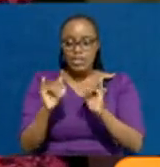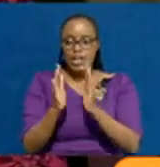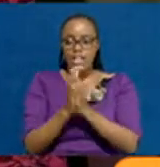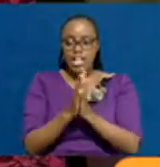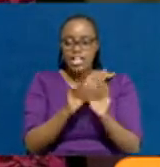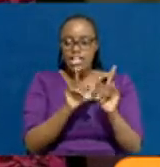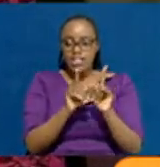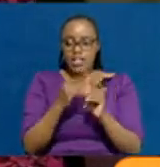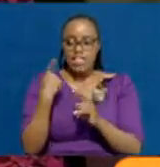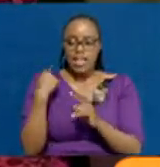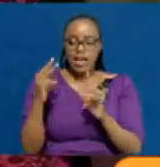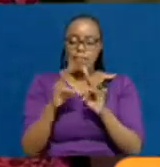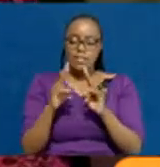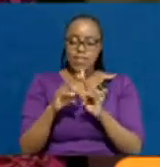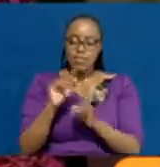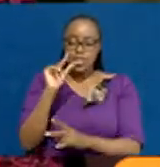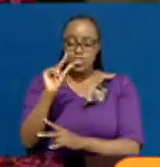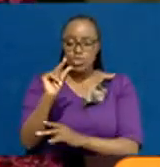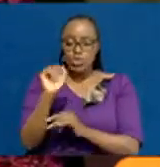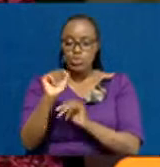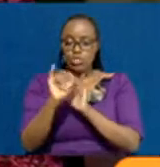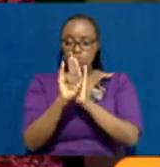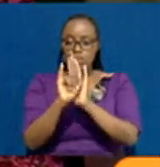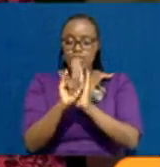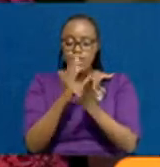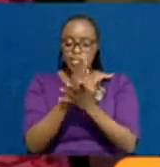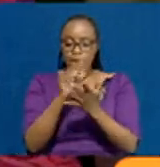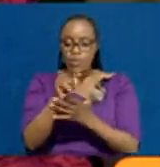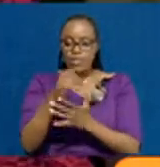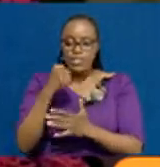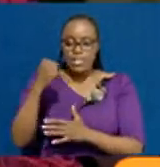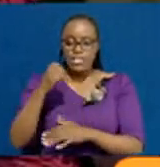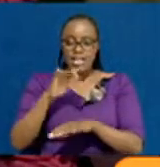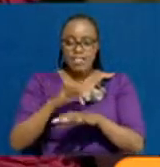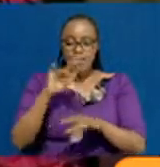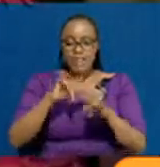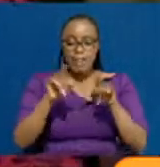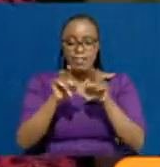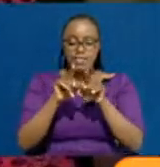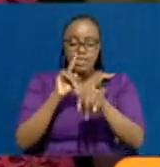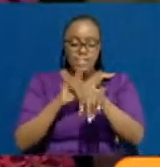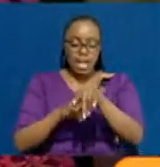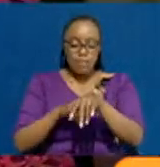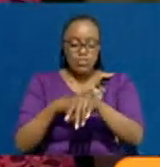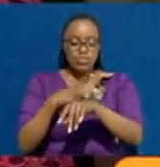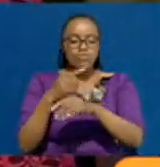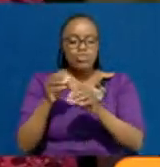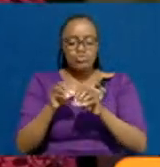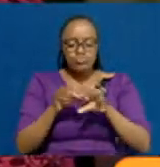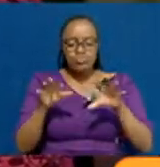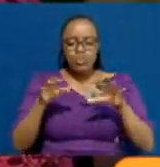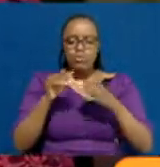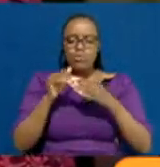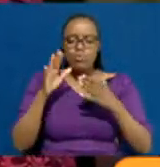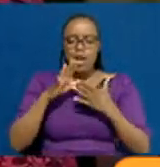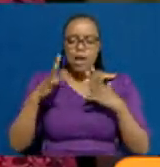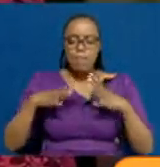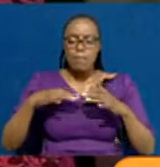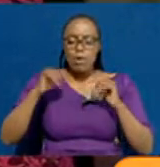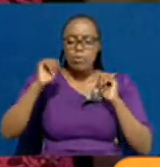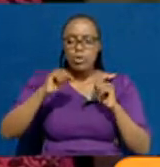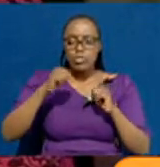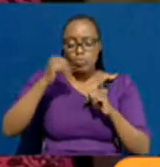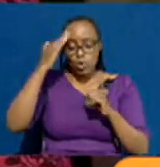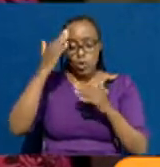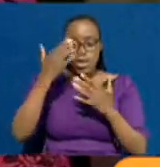sometimes the numbers are too small to identify some of these side effects. Yeah. But when you deploy the vaccines to a larger population, then you're able to identify.